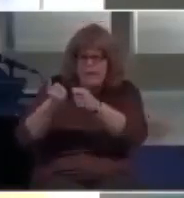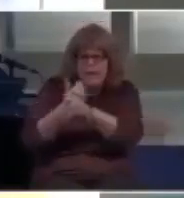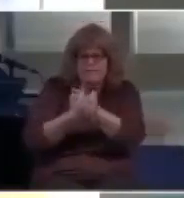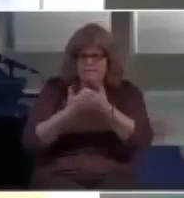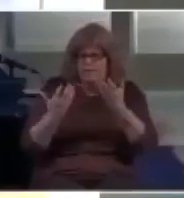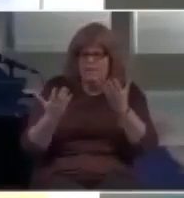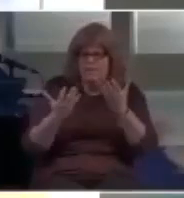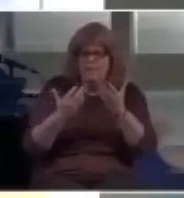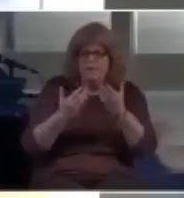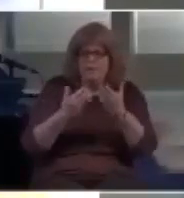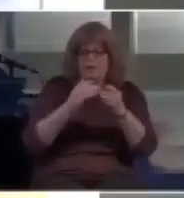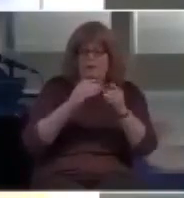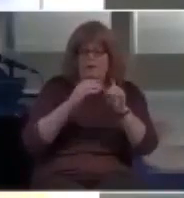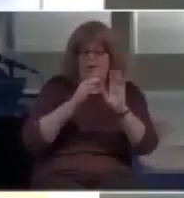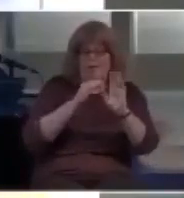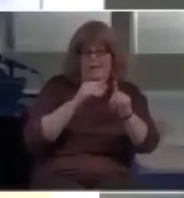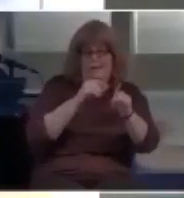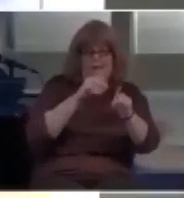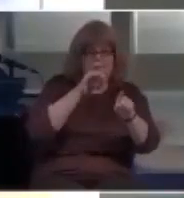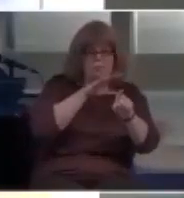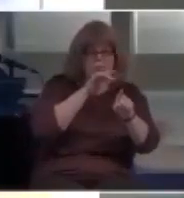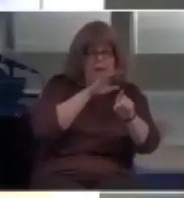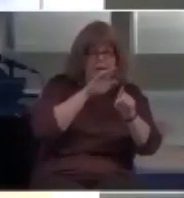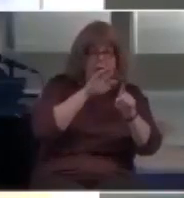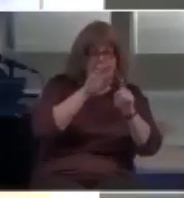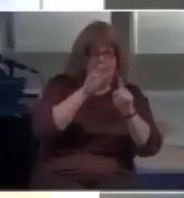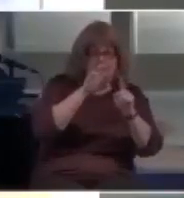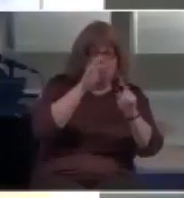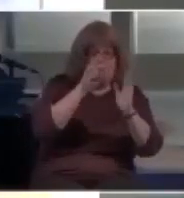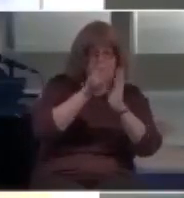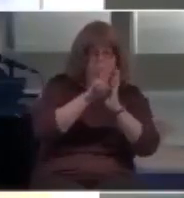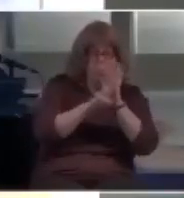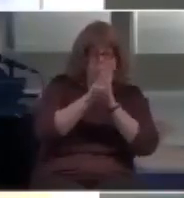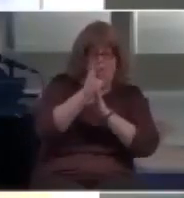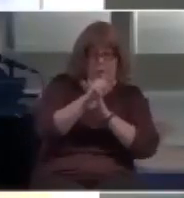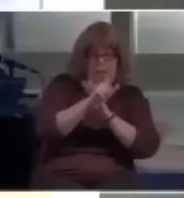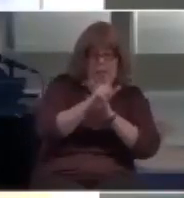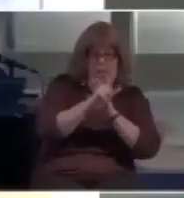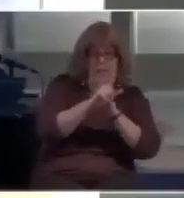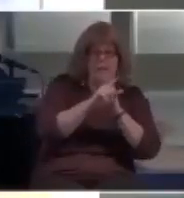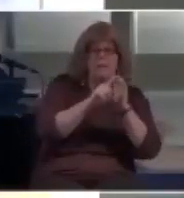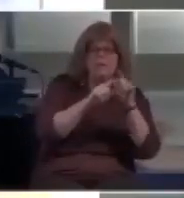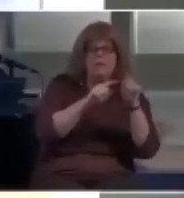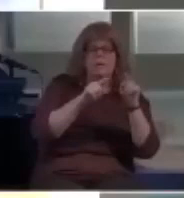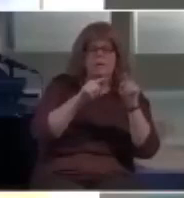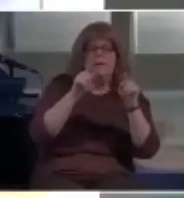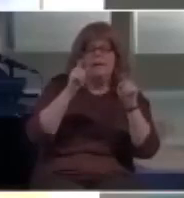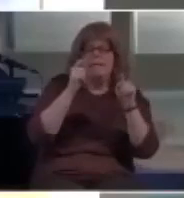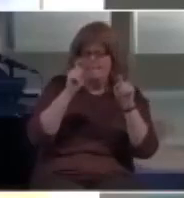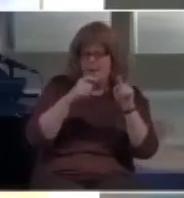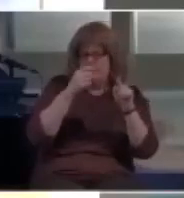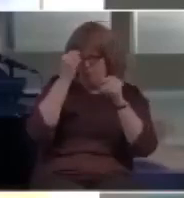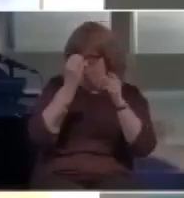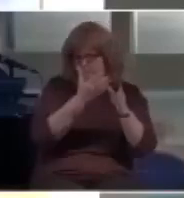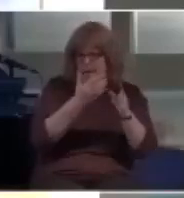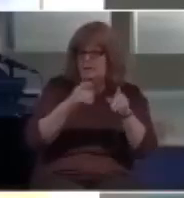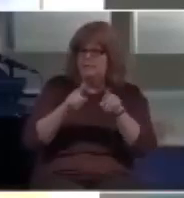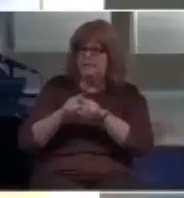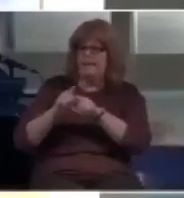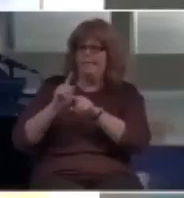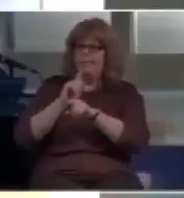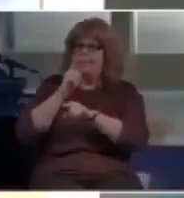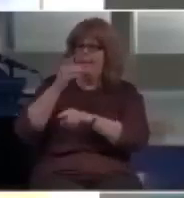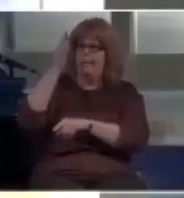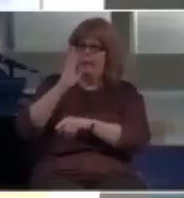is the one whose will is being done. Just generally speaking, that's true of the Father. And then